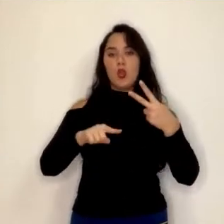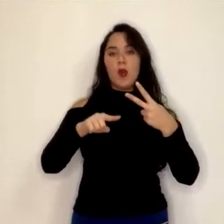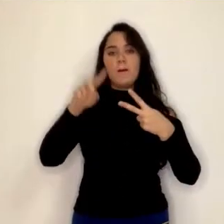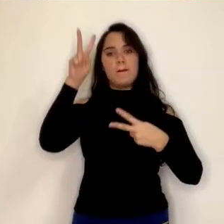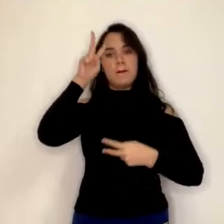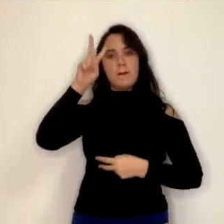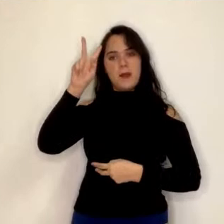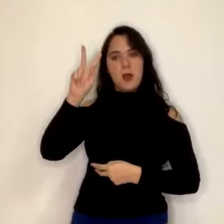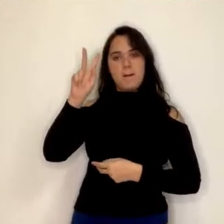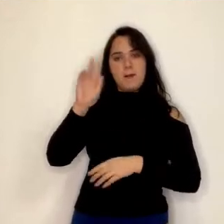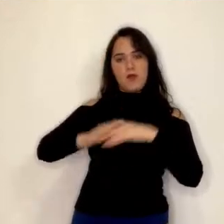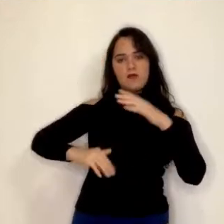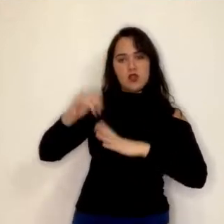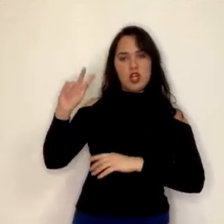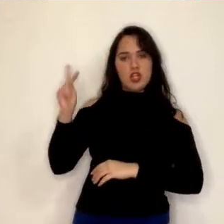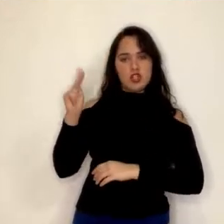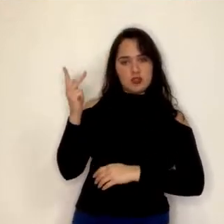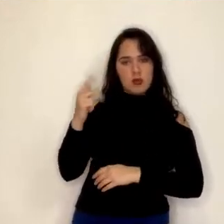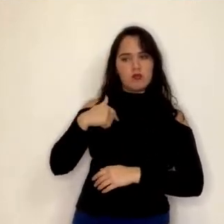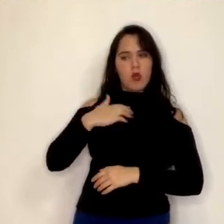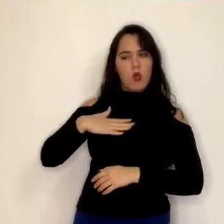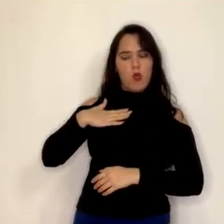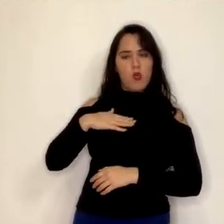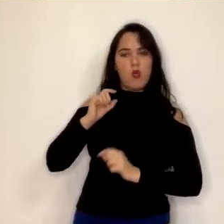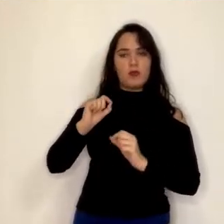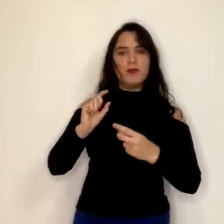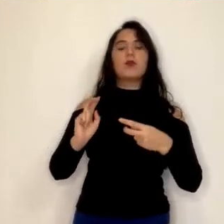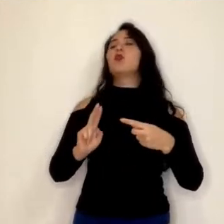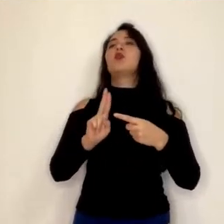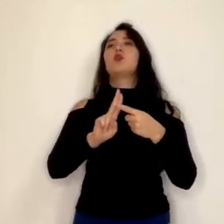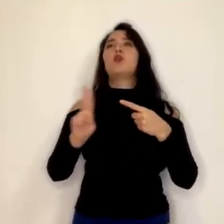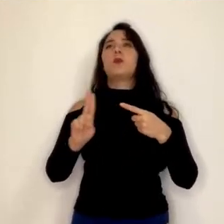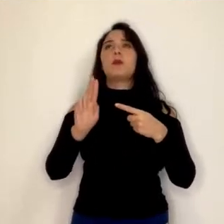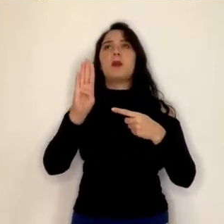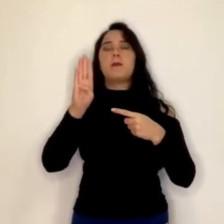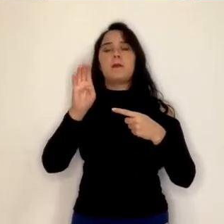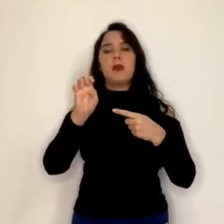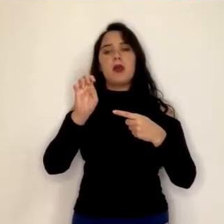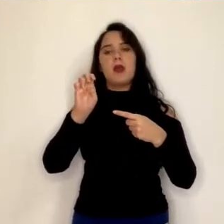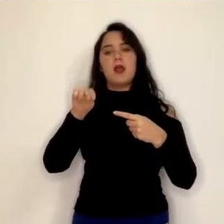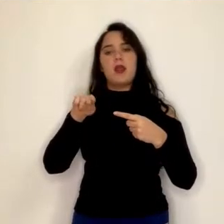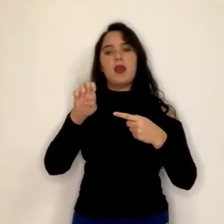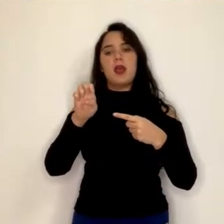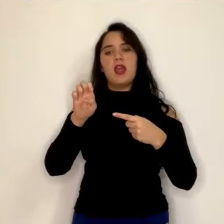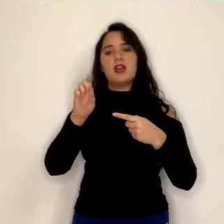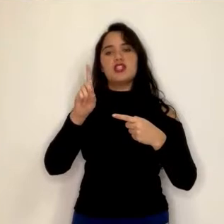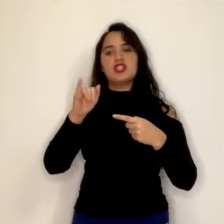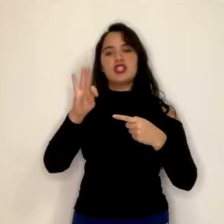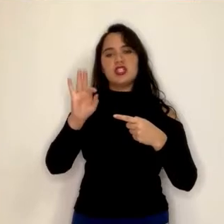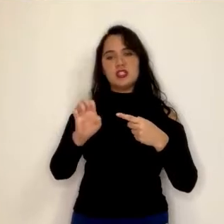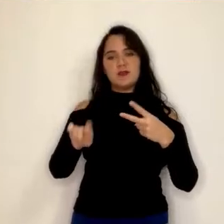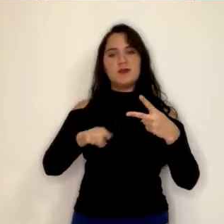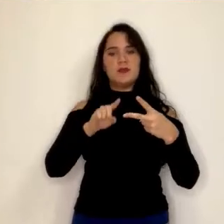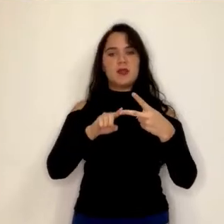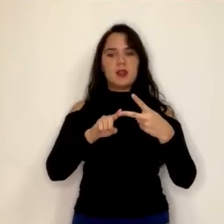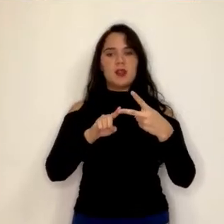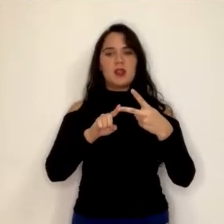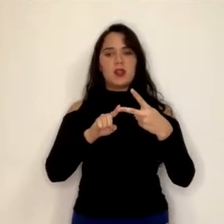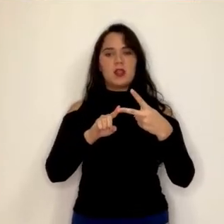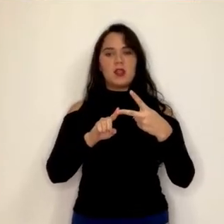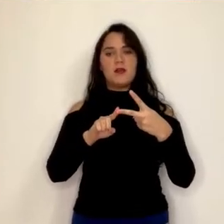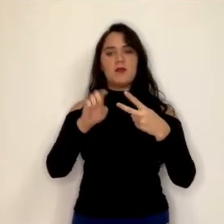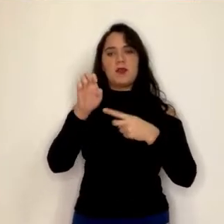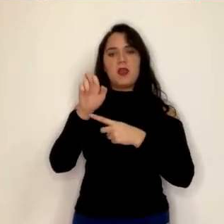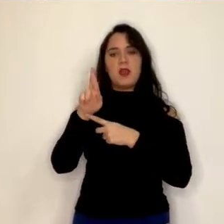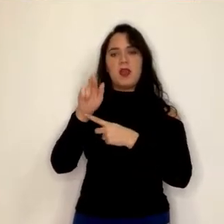There are two historians that I enjoy very much. One is Benedict Anderson and Eric Hobsbawm. You